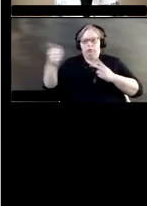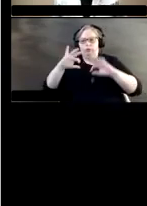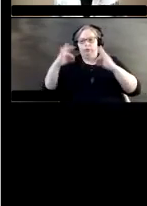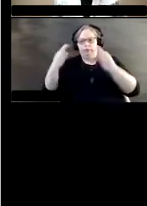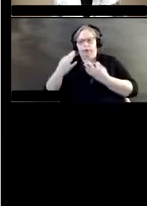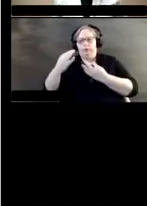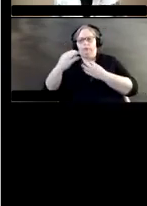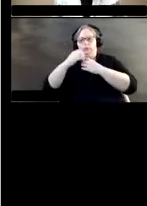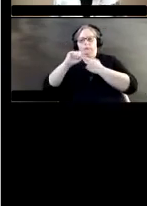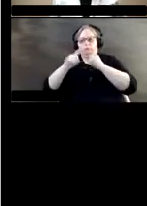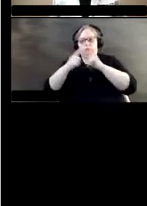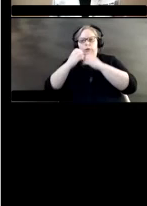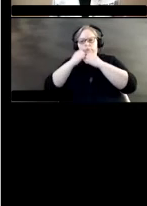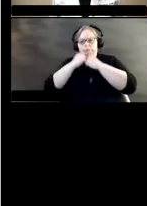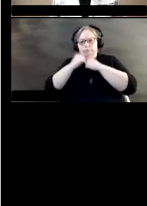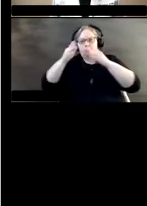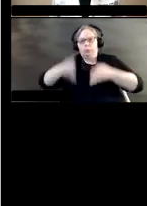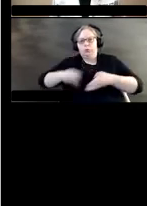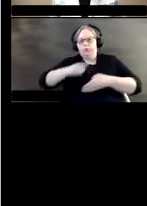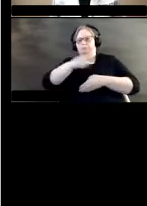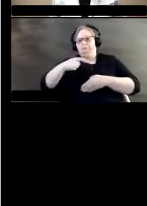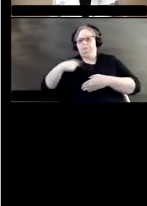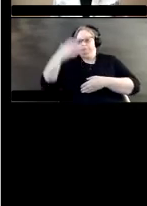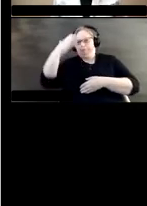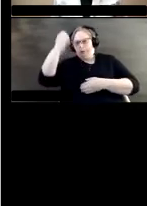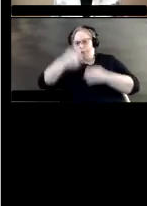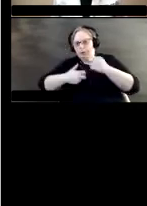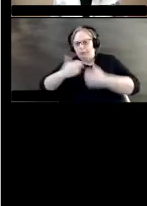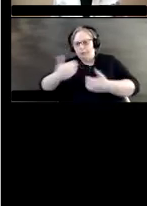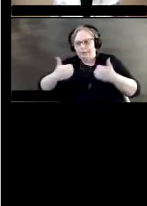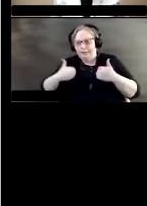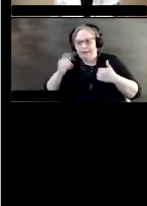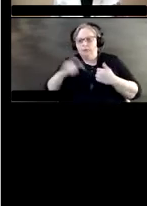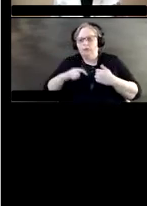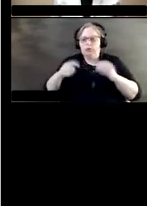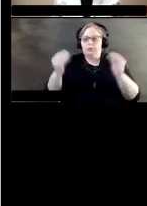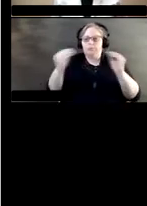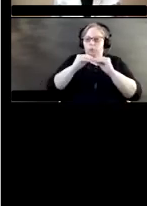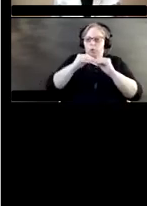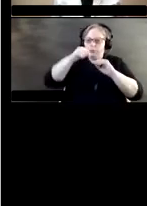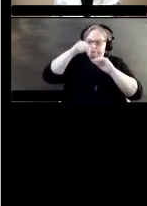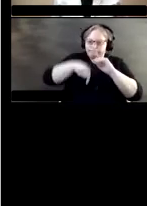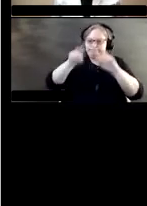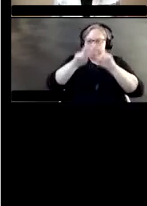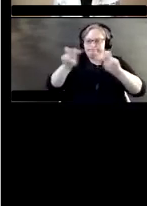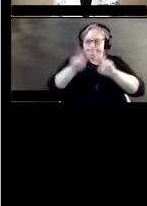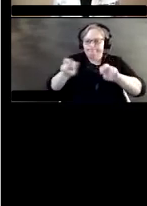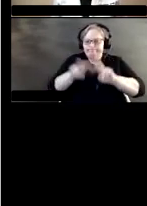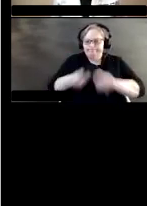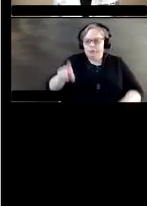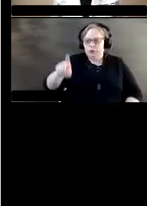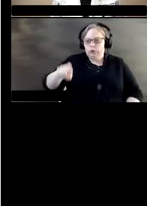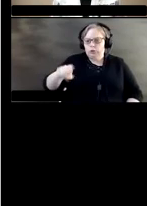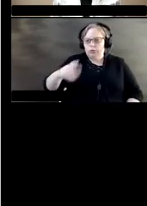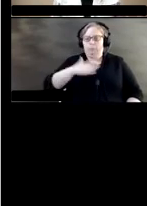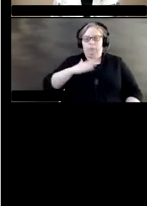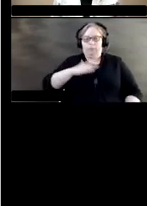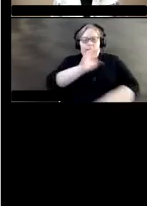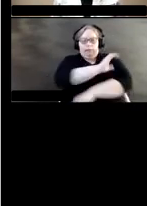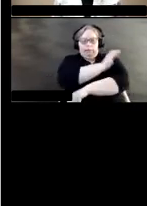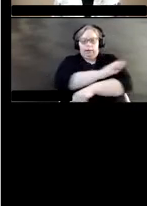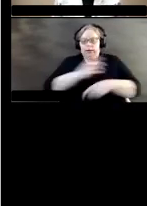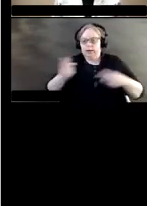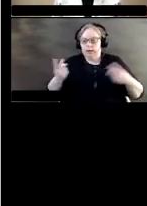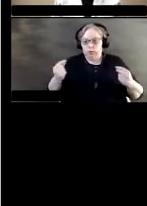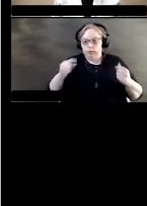should be better assessed. What we tend to do, or what I tend to do in my memory clinic, is I'm looking at the health history to